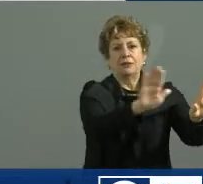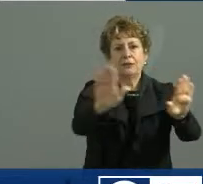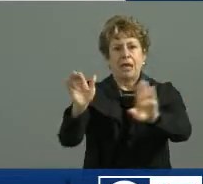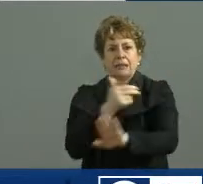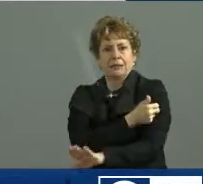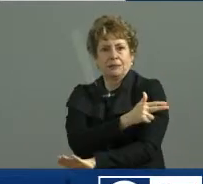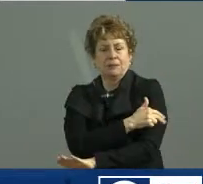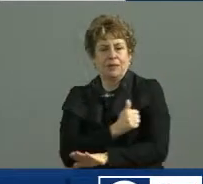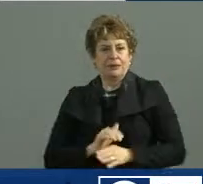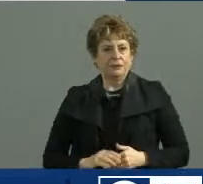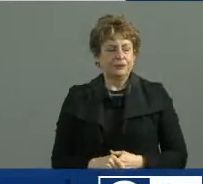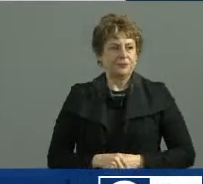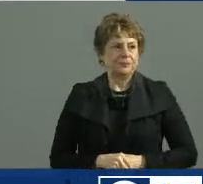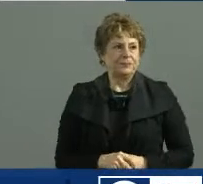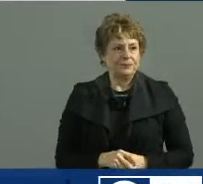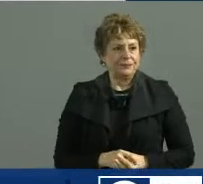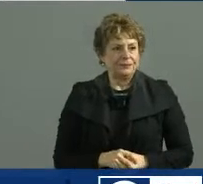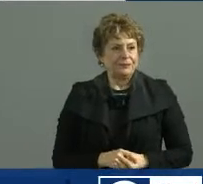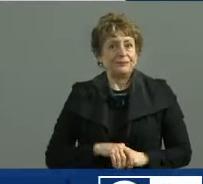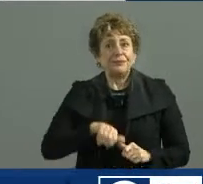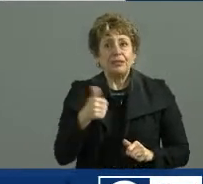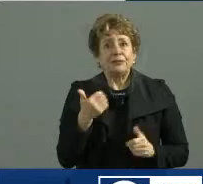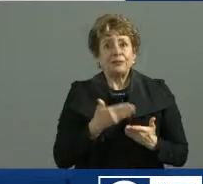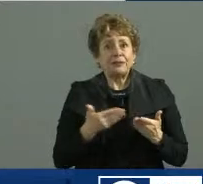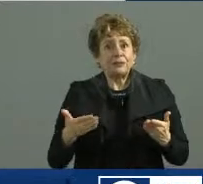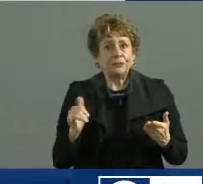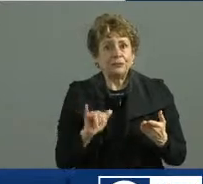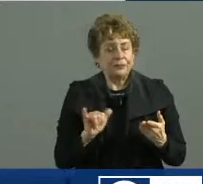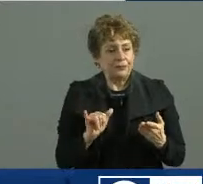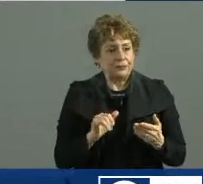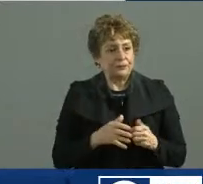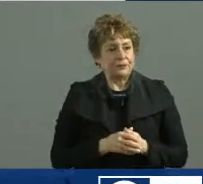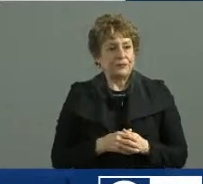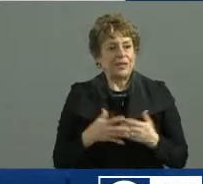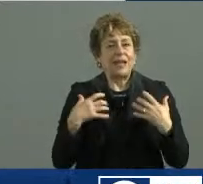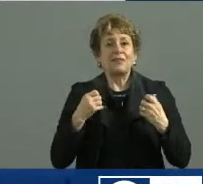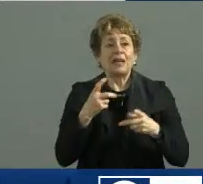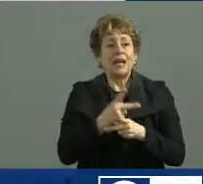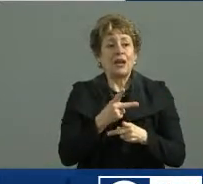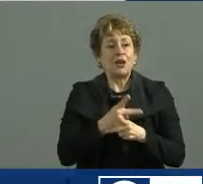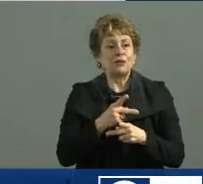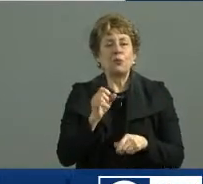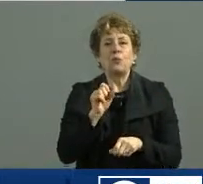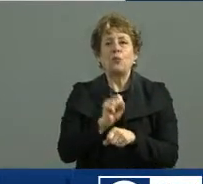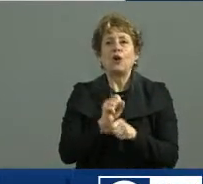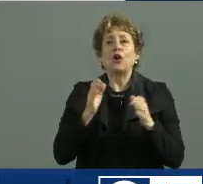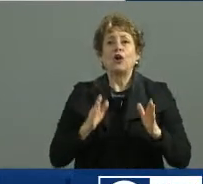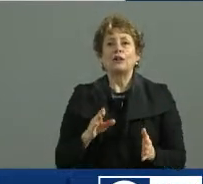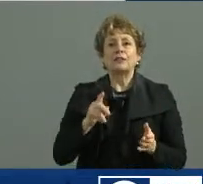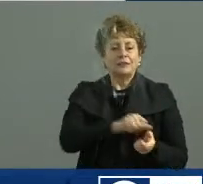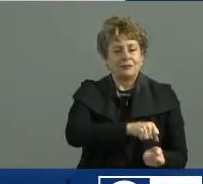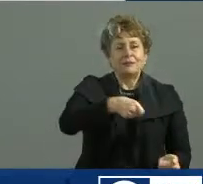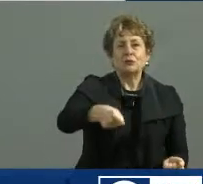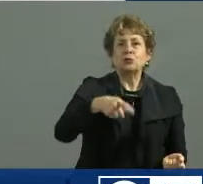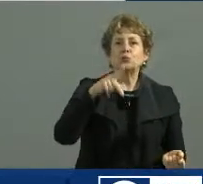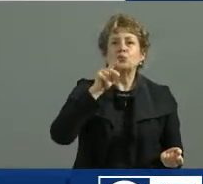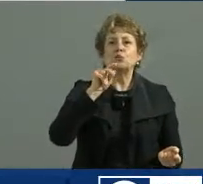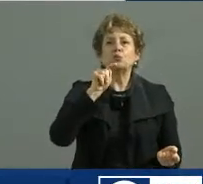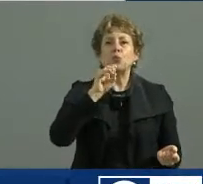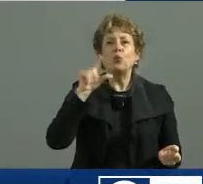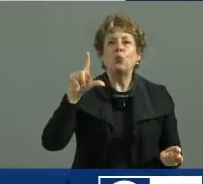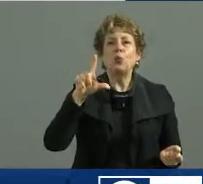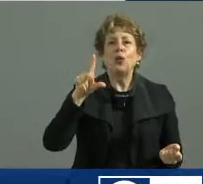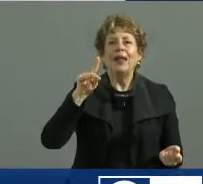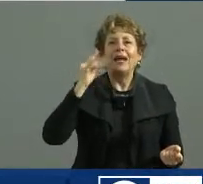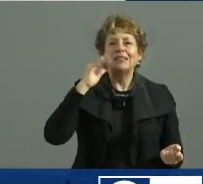The other thing that we will be launching in the next couple of days is our healthcare worker toolkit. This toolkit is designed to provide